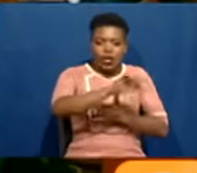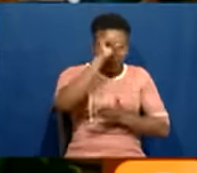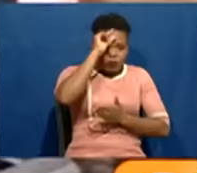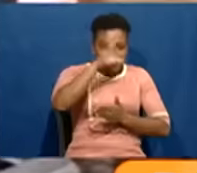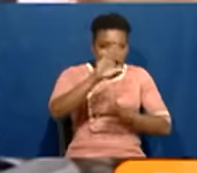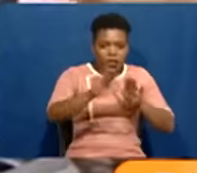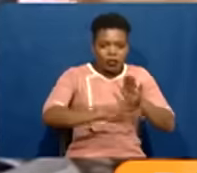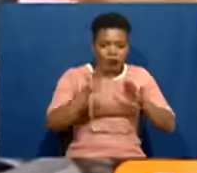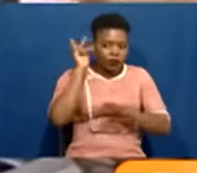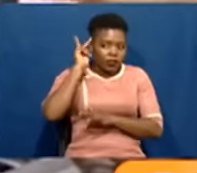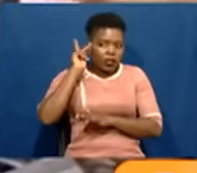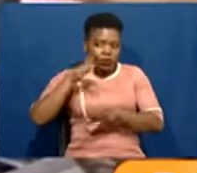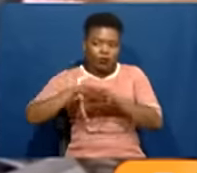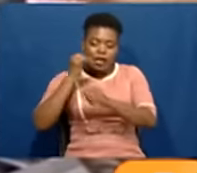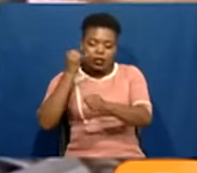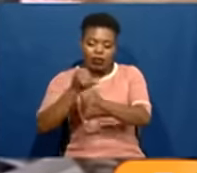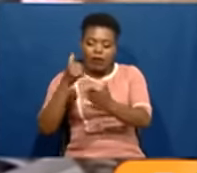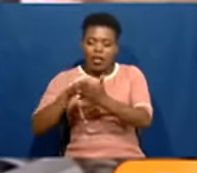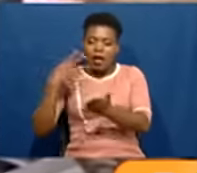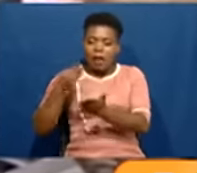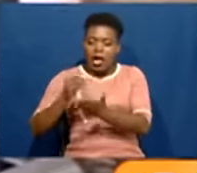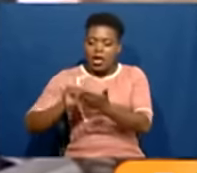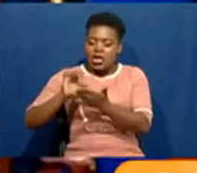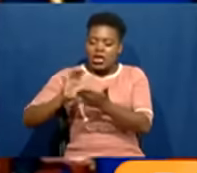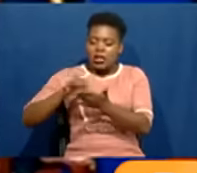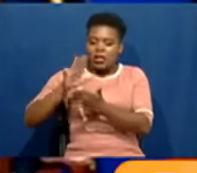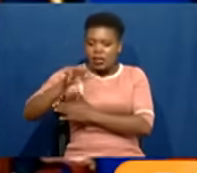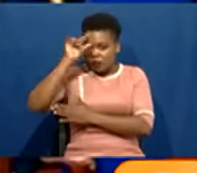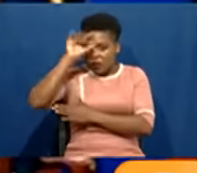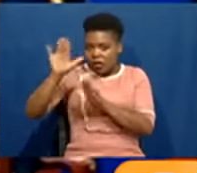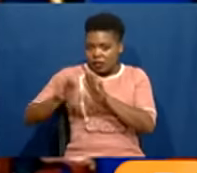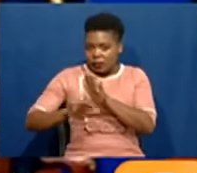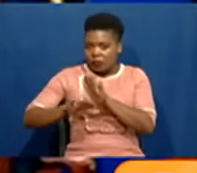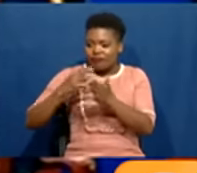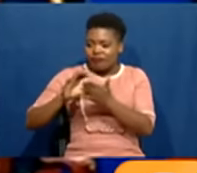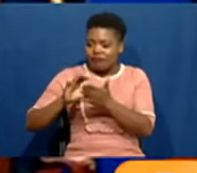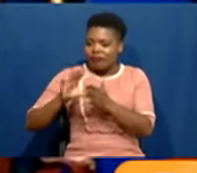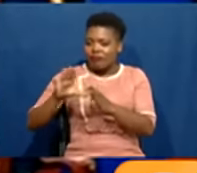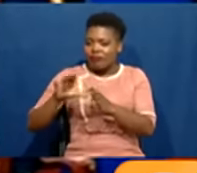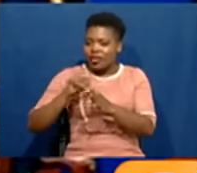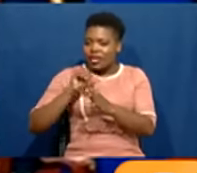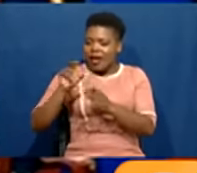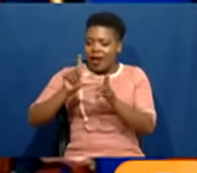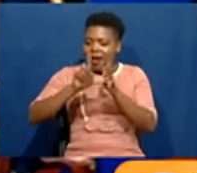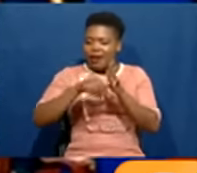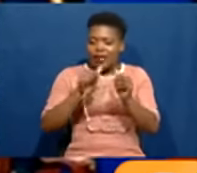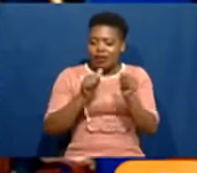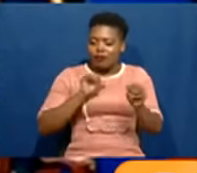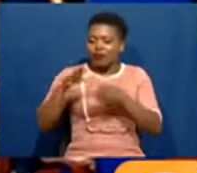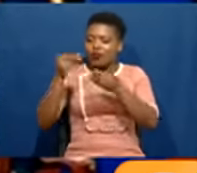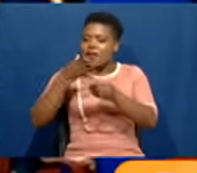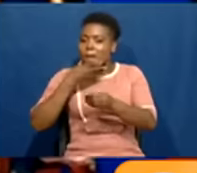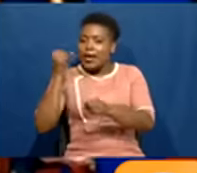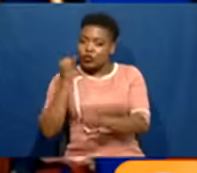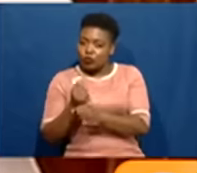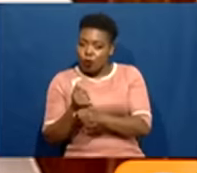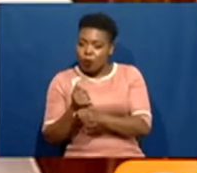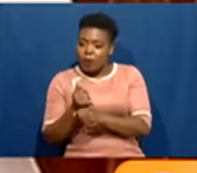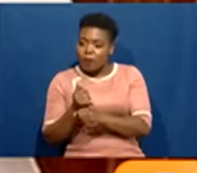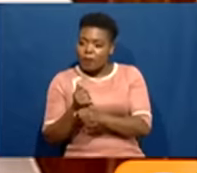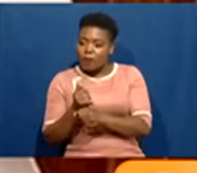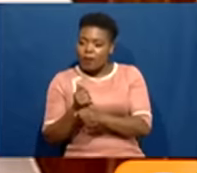Kisii. The money sent to the DG did not eventually land him the manager job at the water company in Kisii.